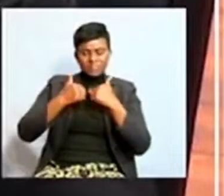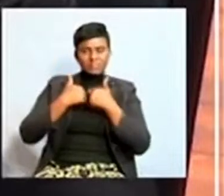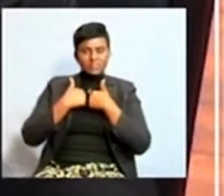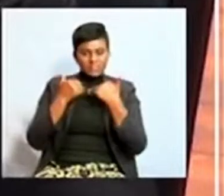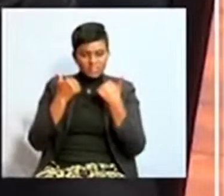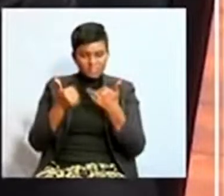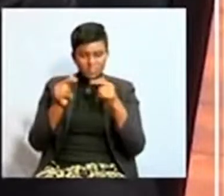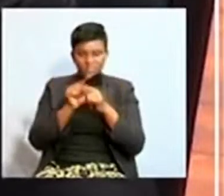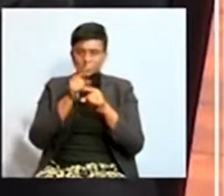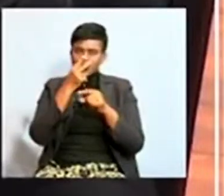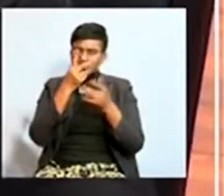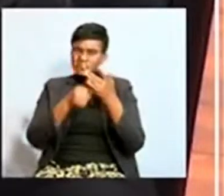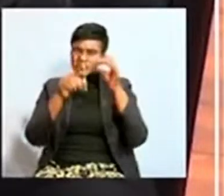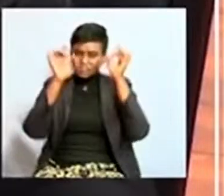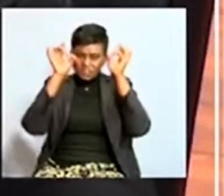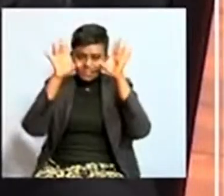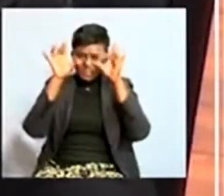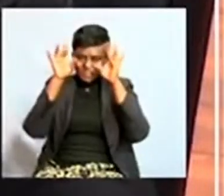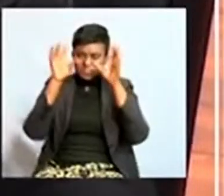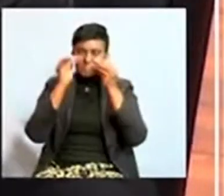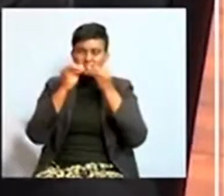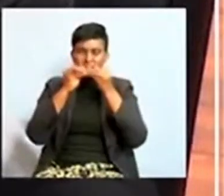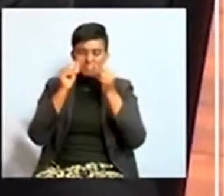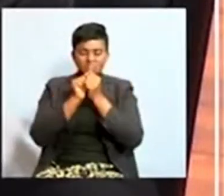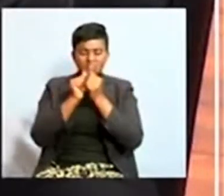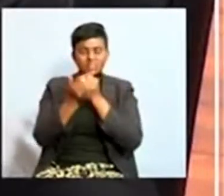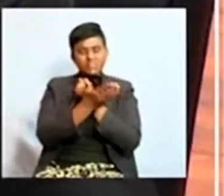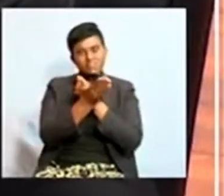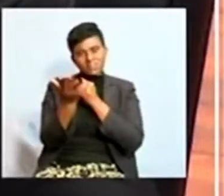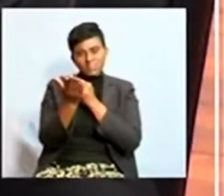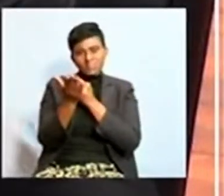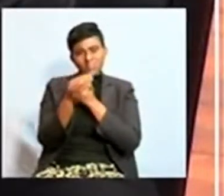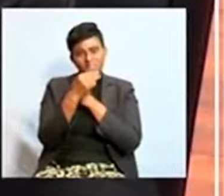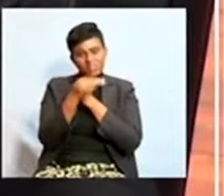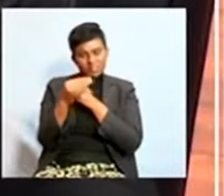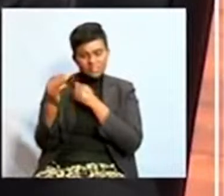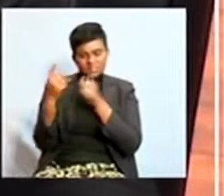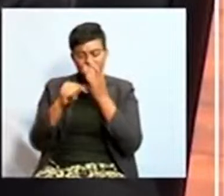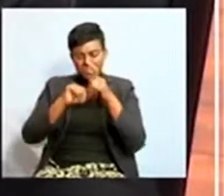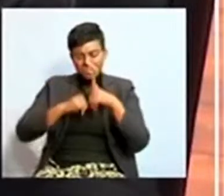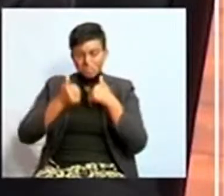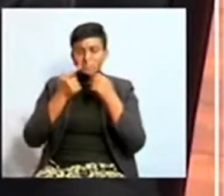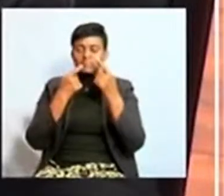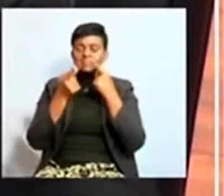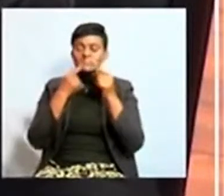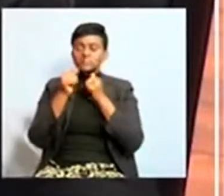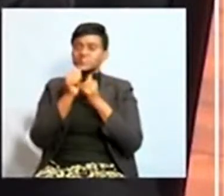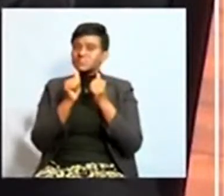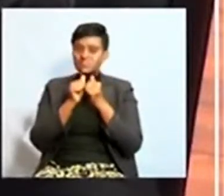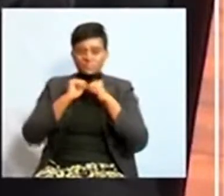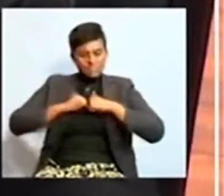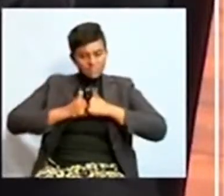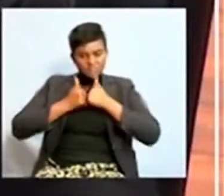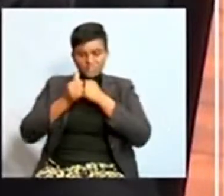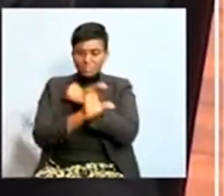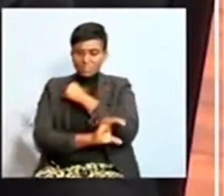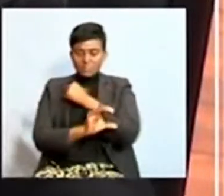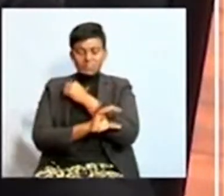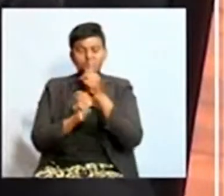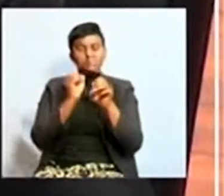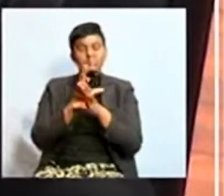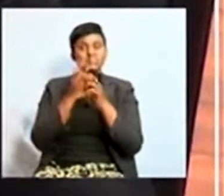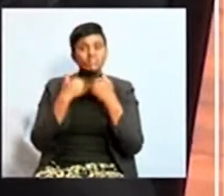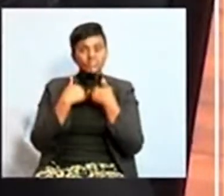currently and looking at the dangers that are associated with the materials that we are talking about, are we as a country ready